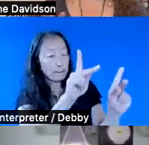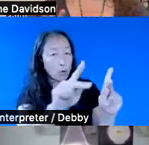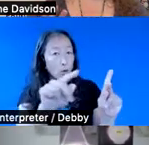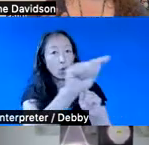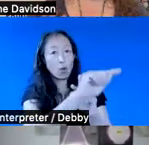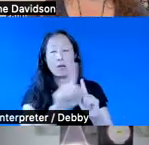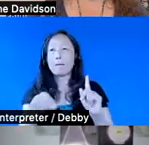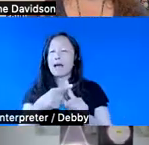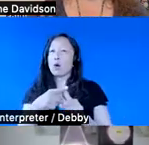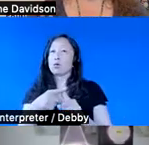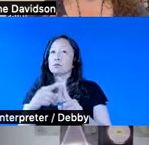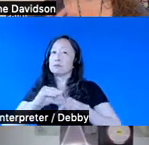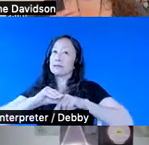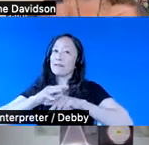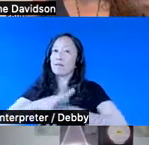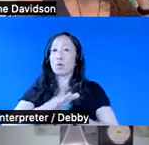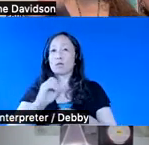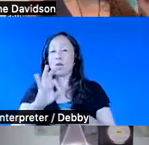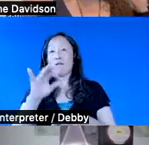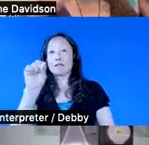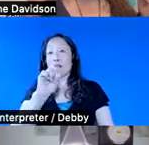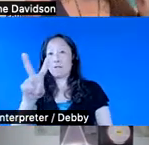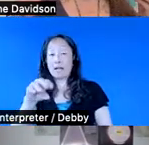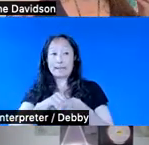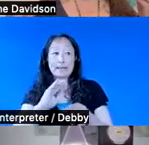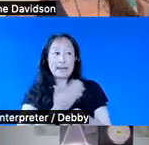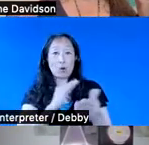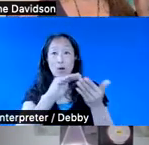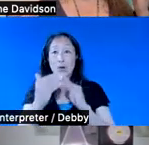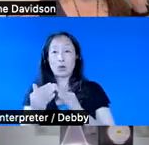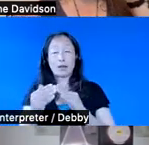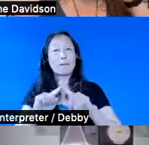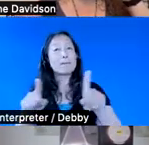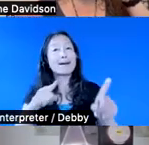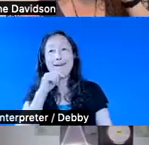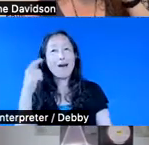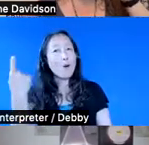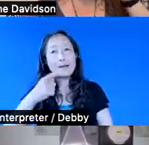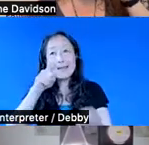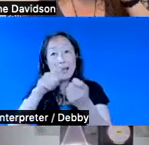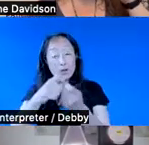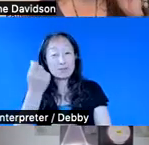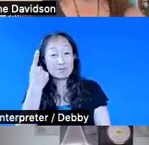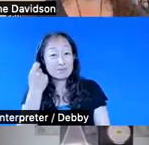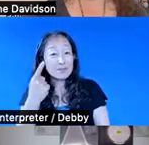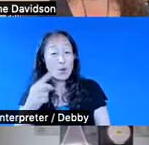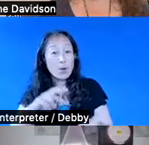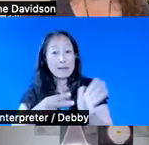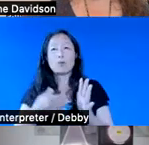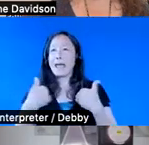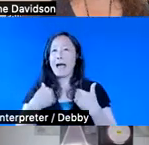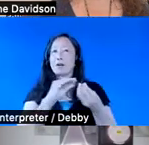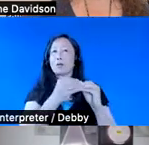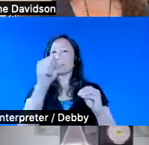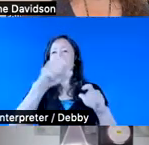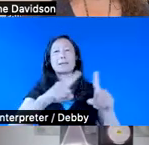community, but they're also not always accurate. So we always take our stats with a grain of salt, right? What we do know,